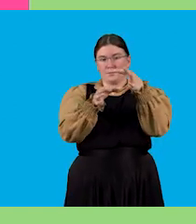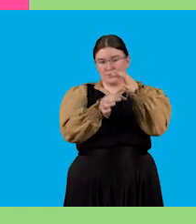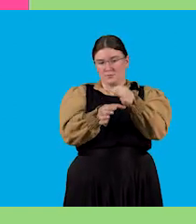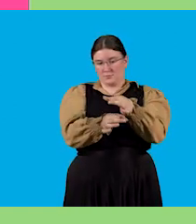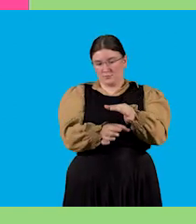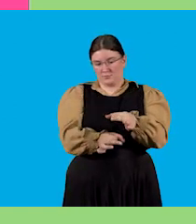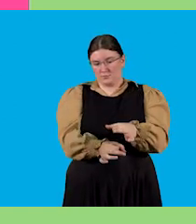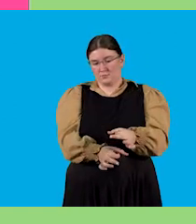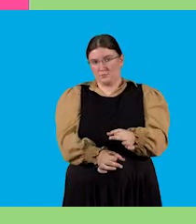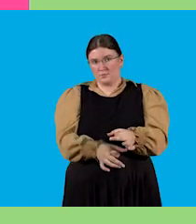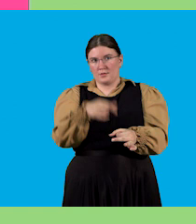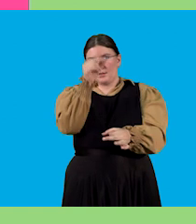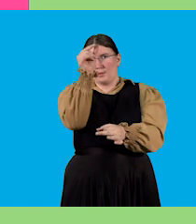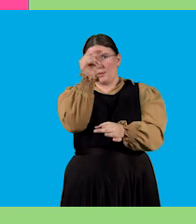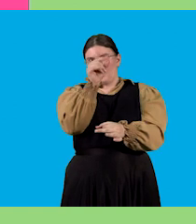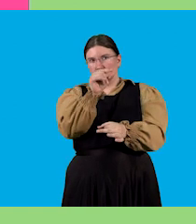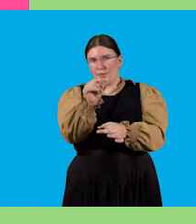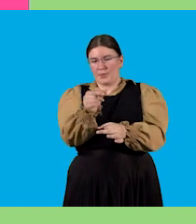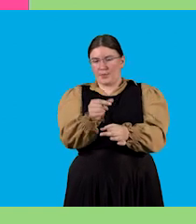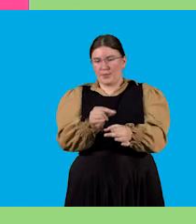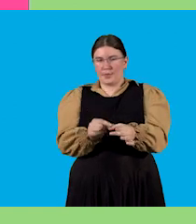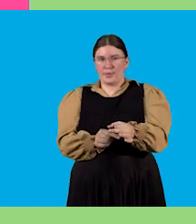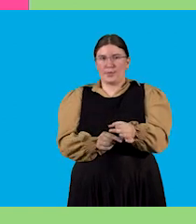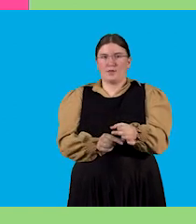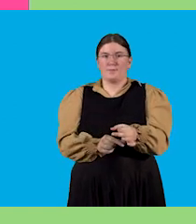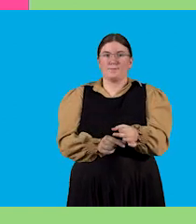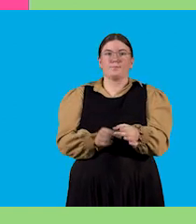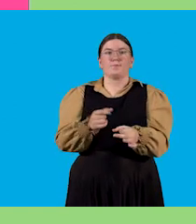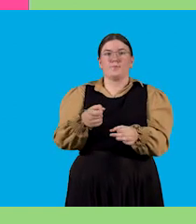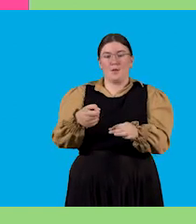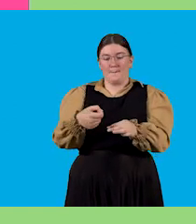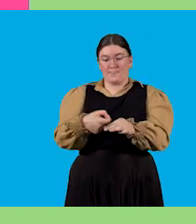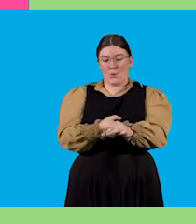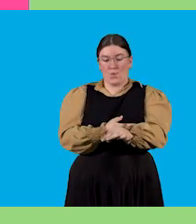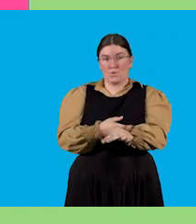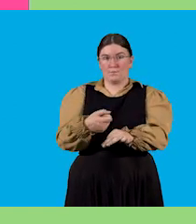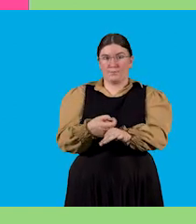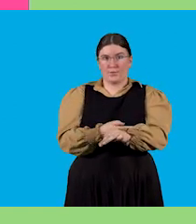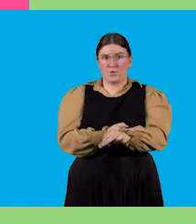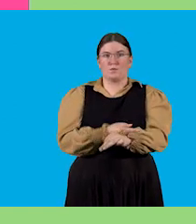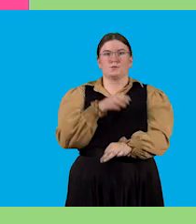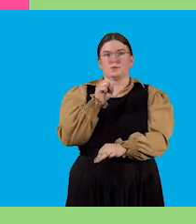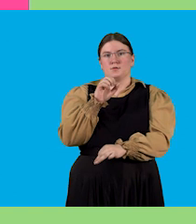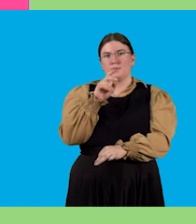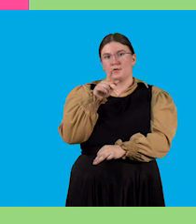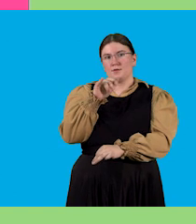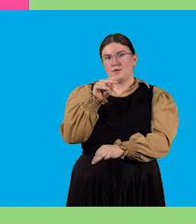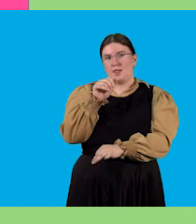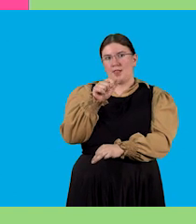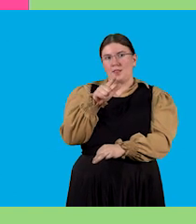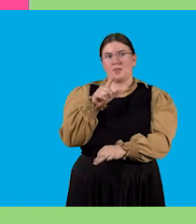vertebral column, which is basically bones that enclose the spinal cord. It